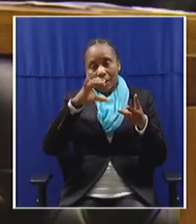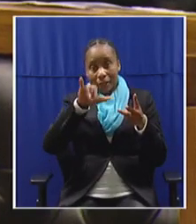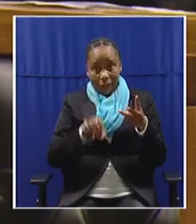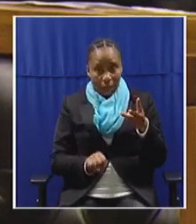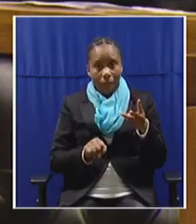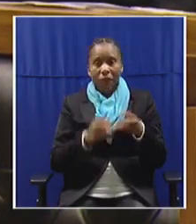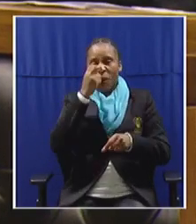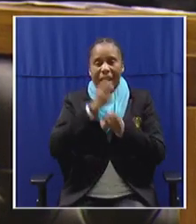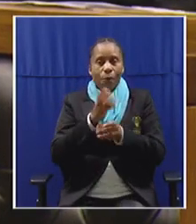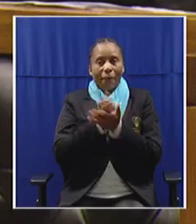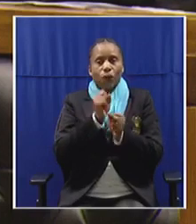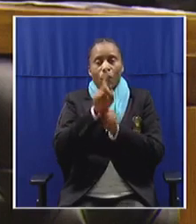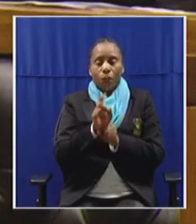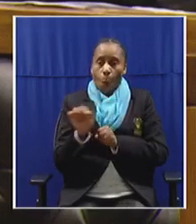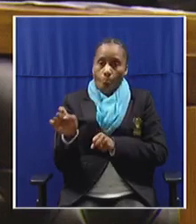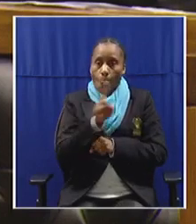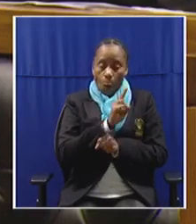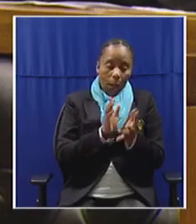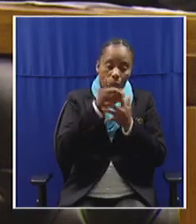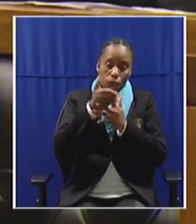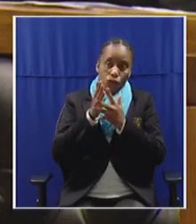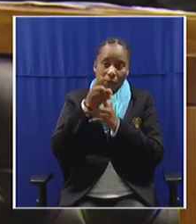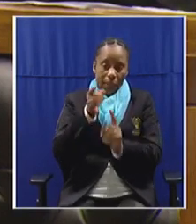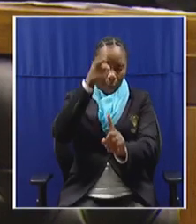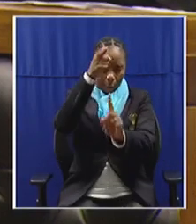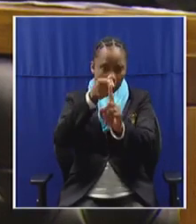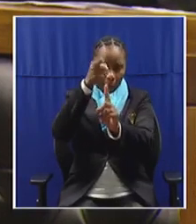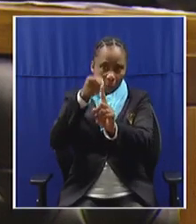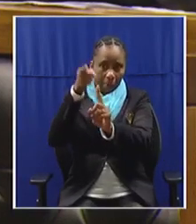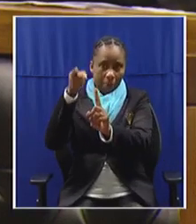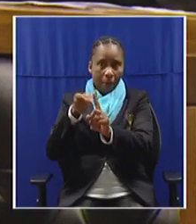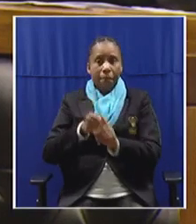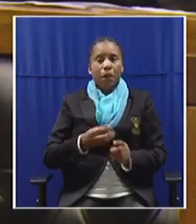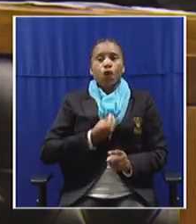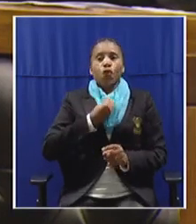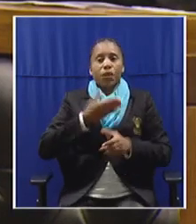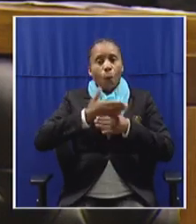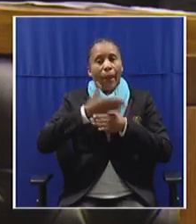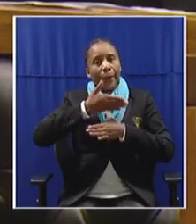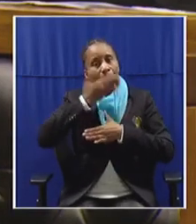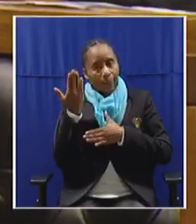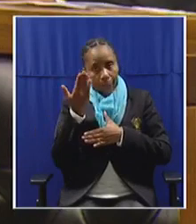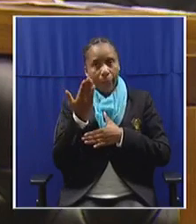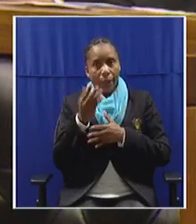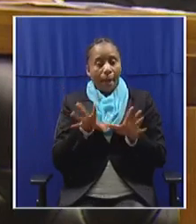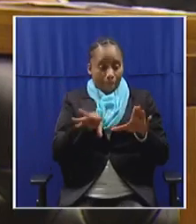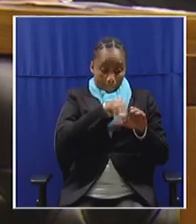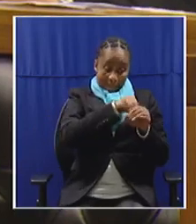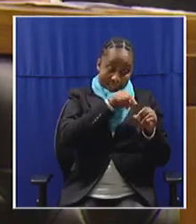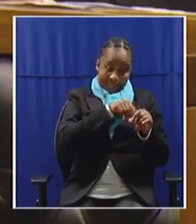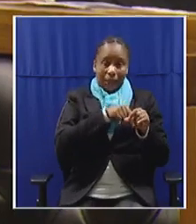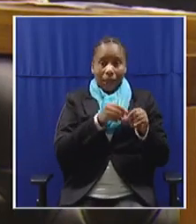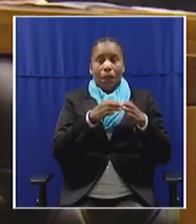these interventions that are targeted to address youth unemployment must be part of a